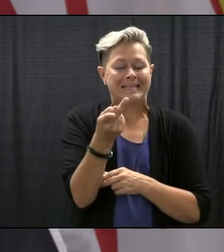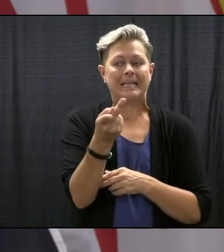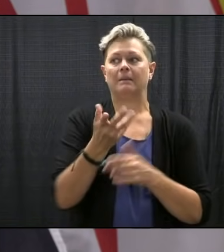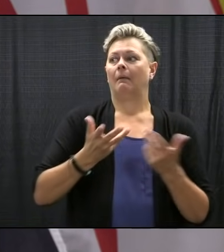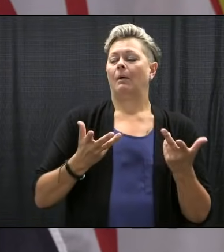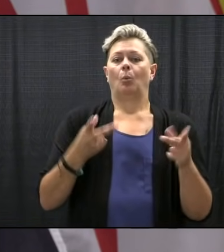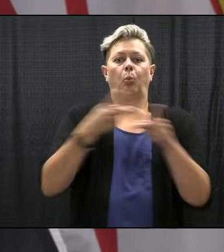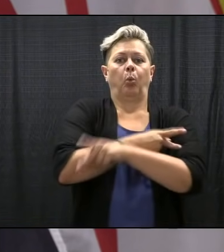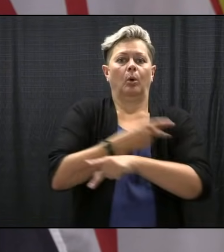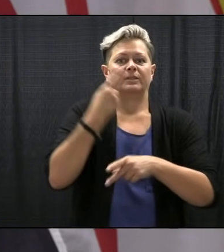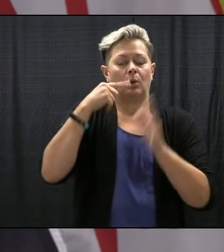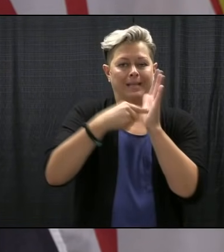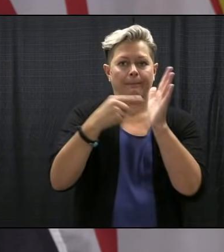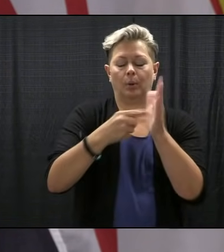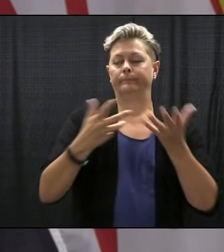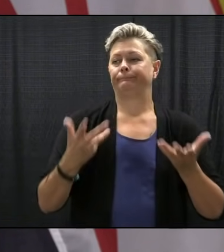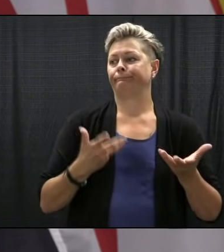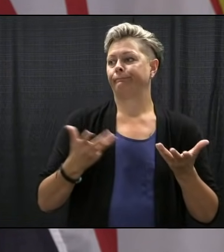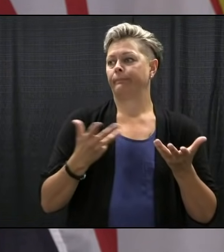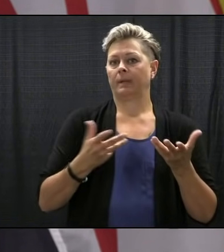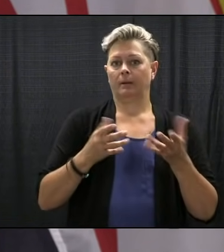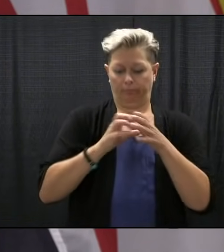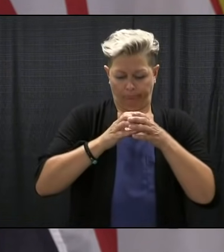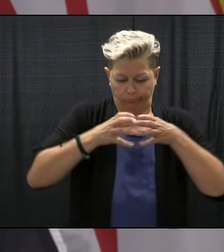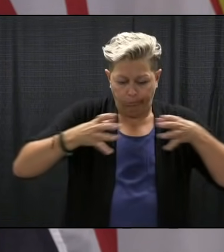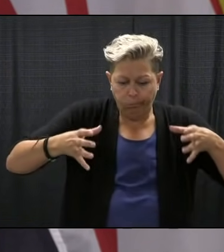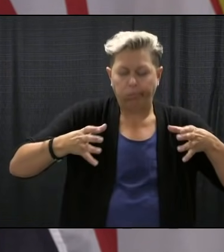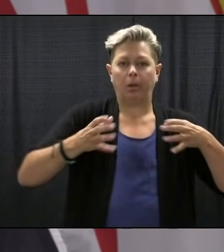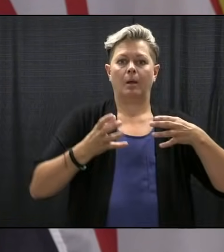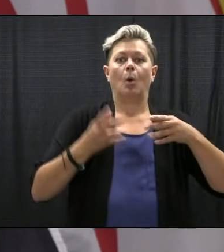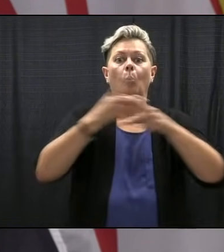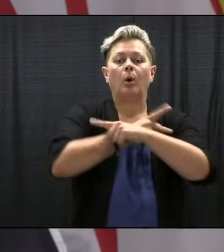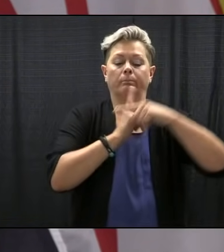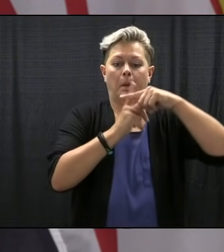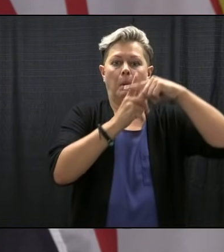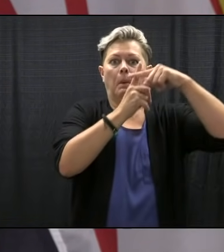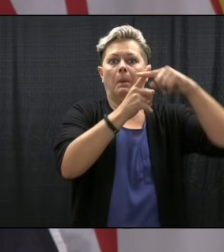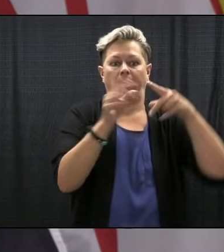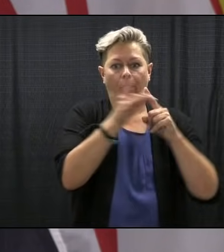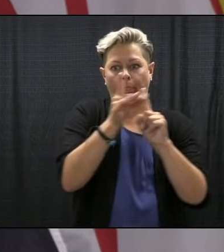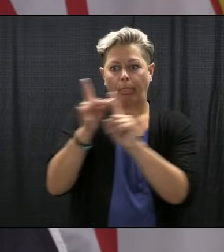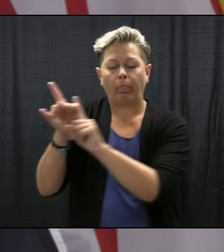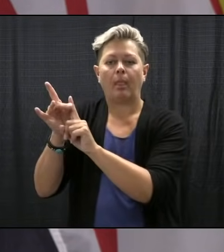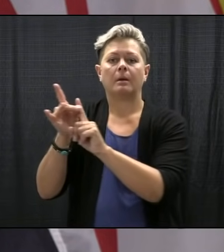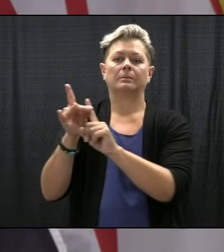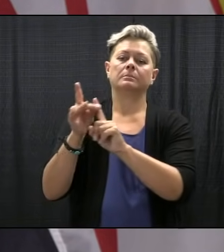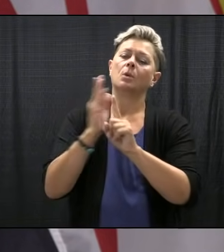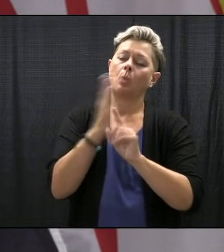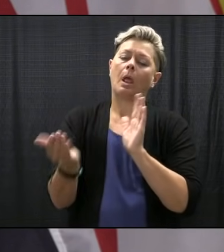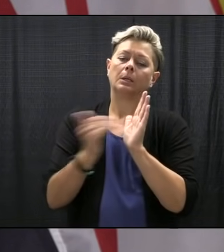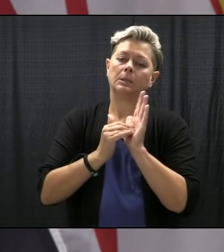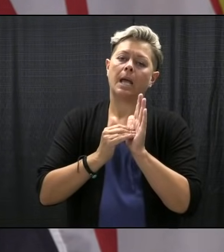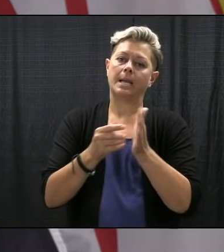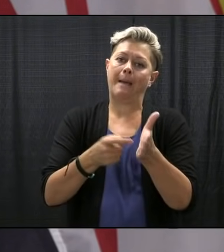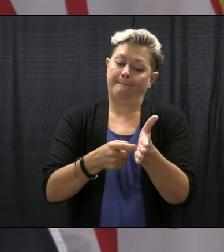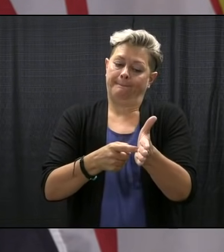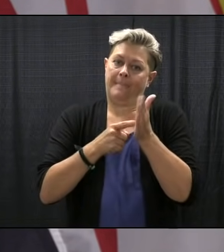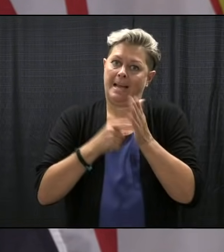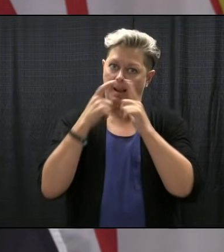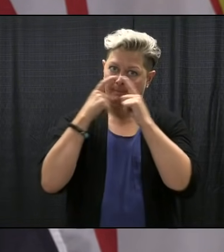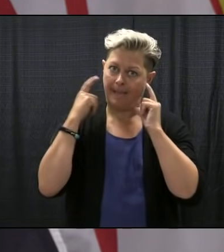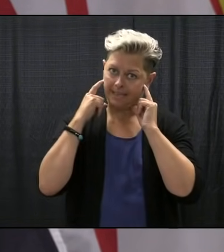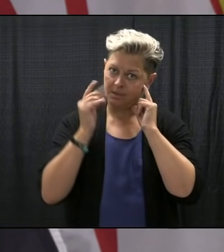increase in cases in a certain area, it may very well be that we recommend masks, or that we mandate